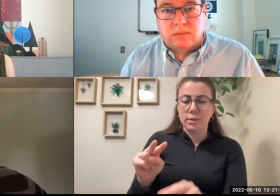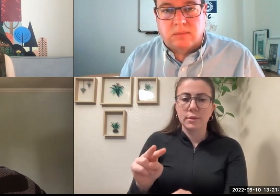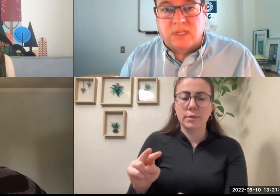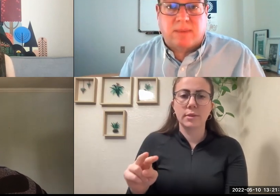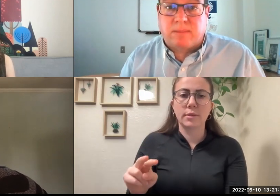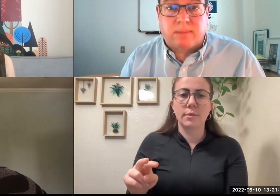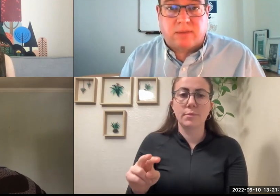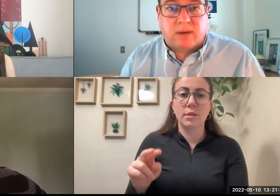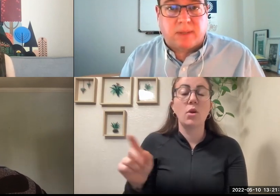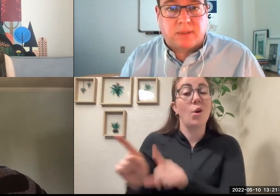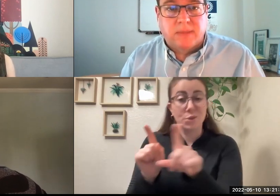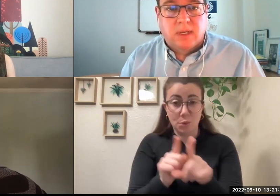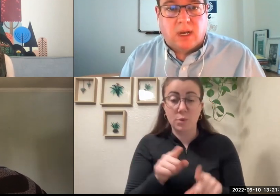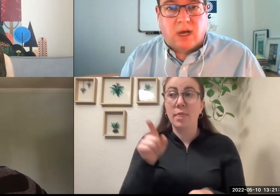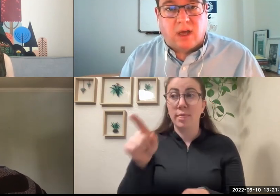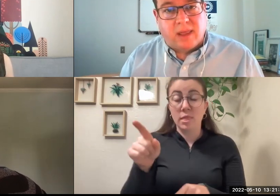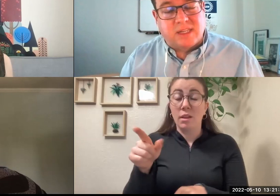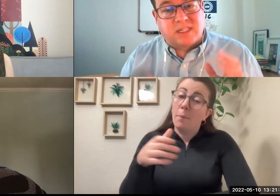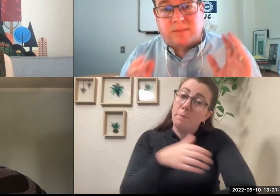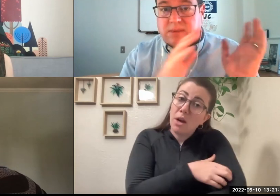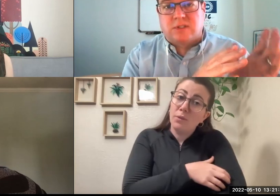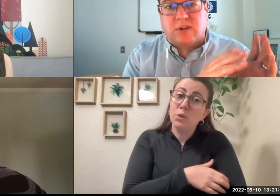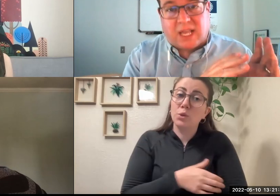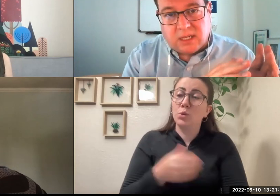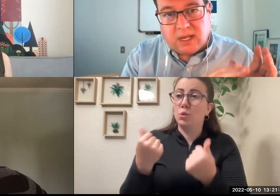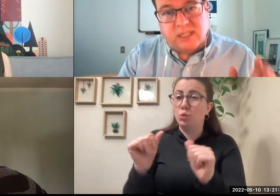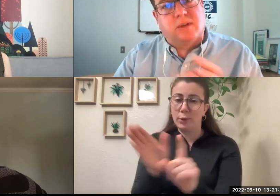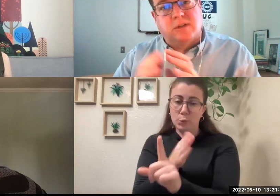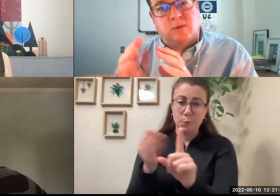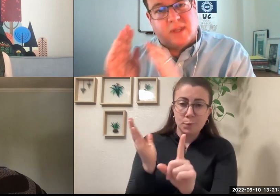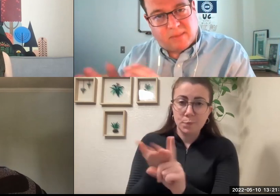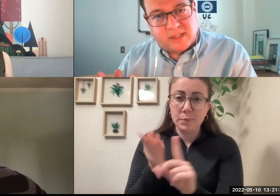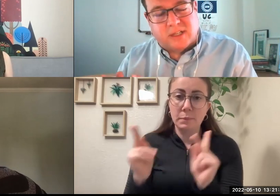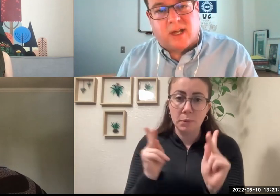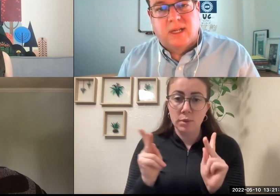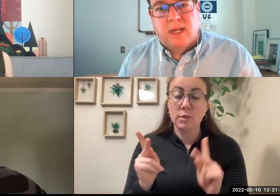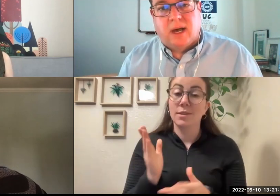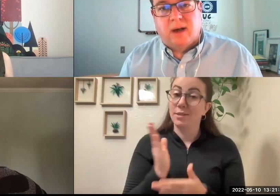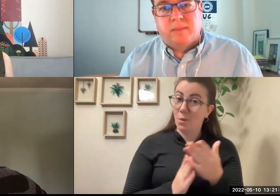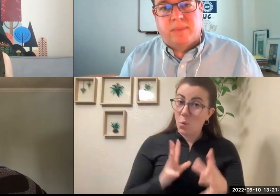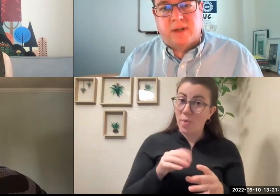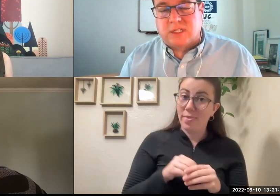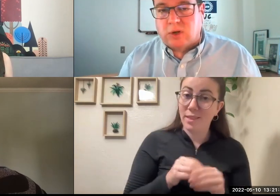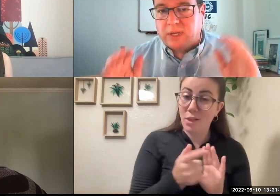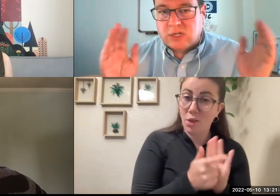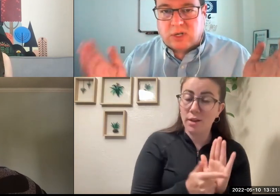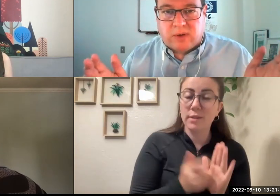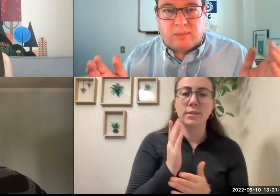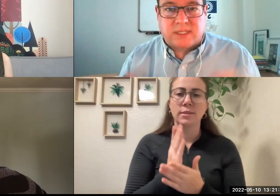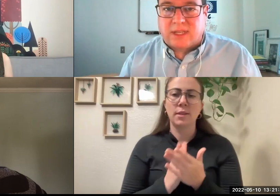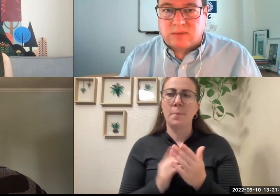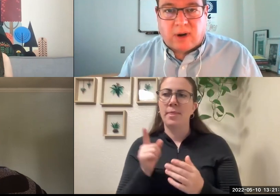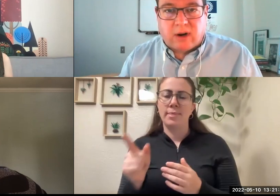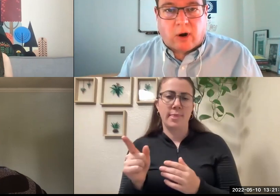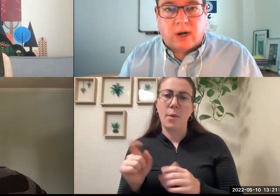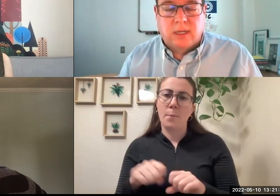to intimidate people and threaten people. And some of those are against the law and some of those are within the bounds of the law. But there's this whole industry of union